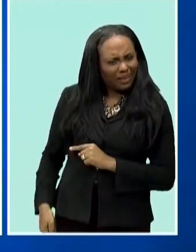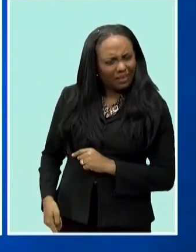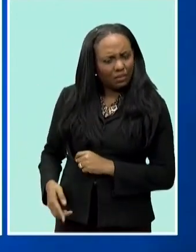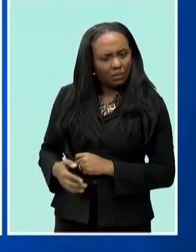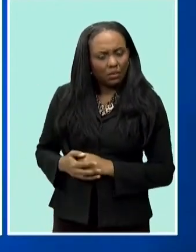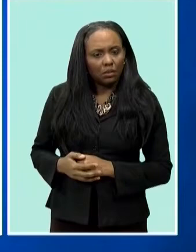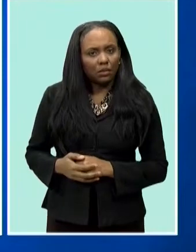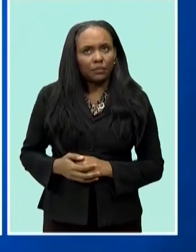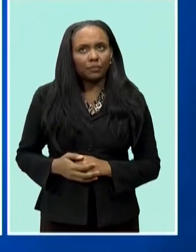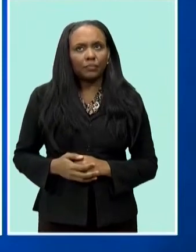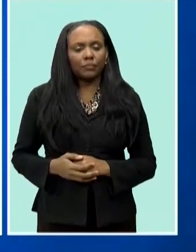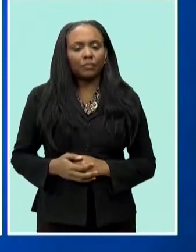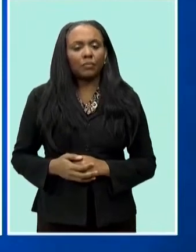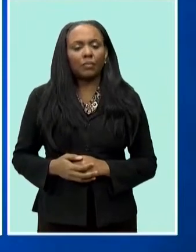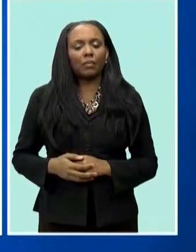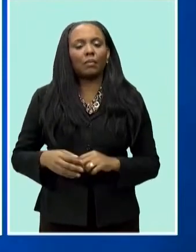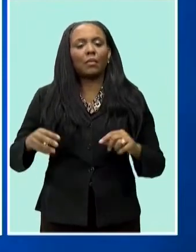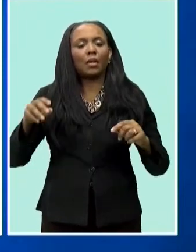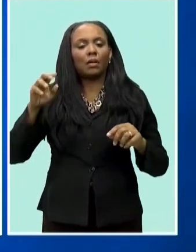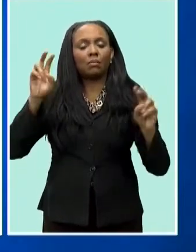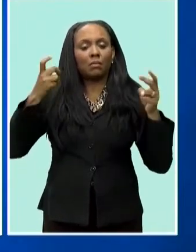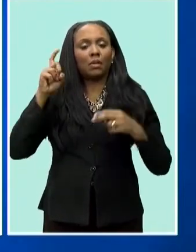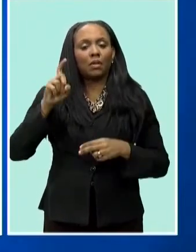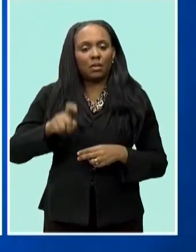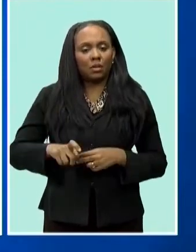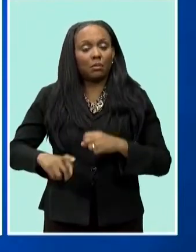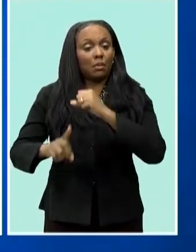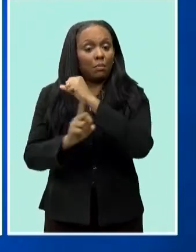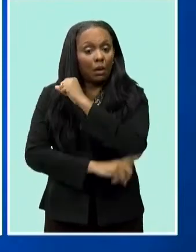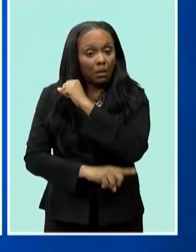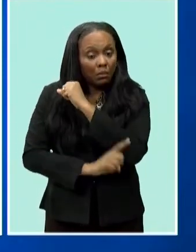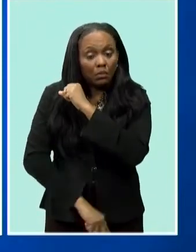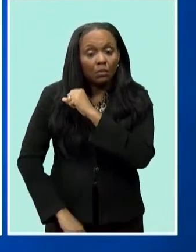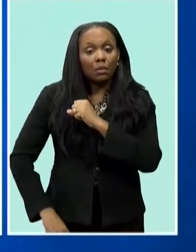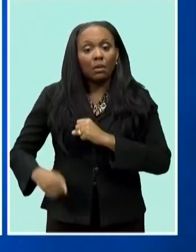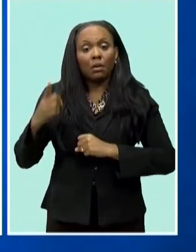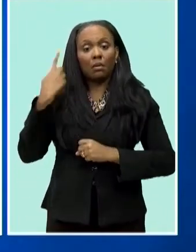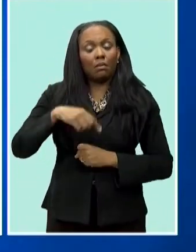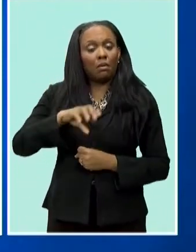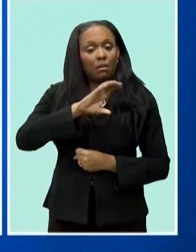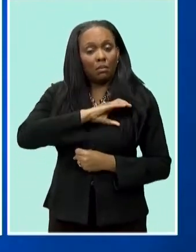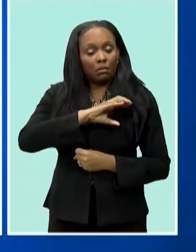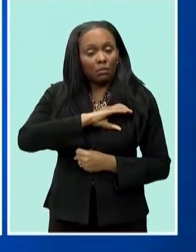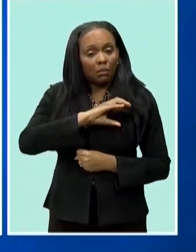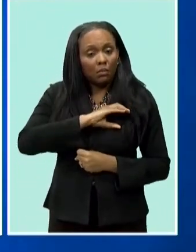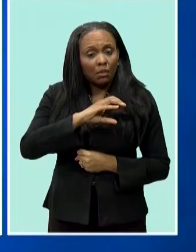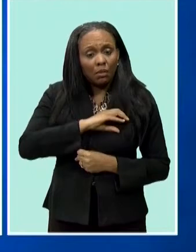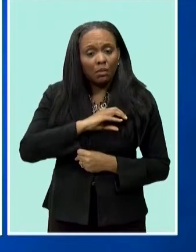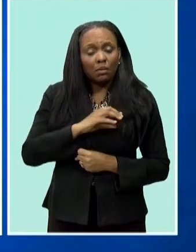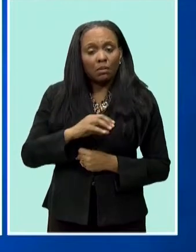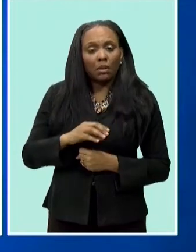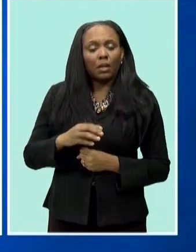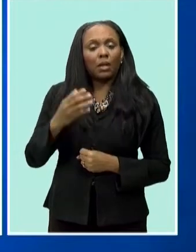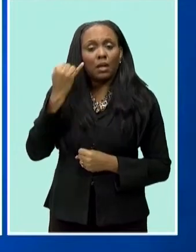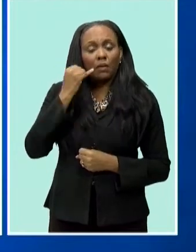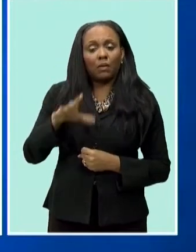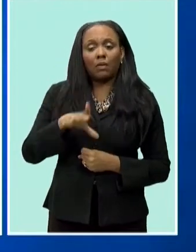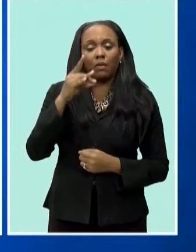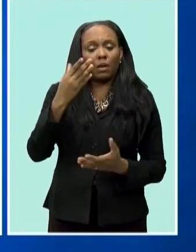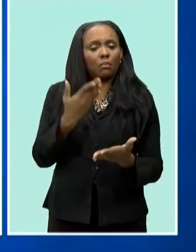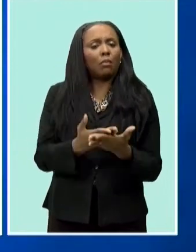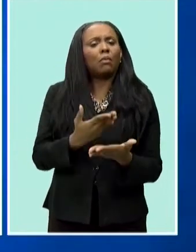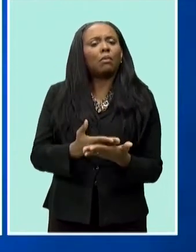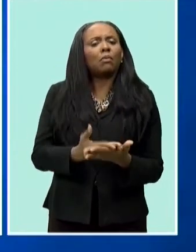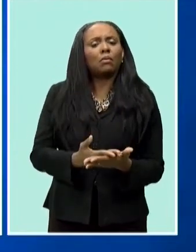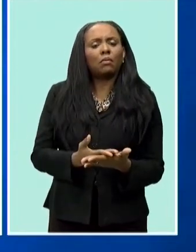that there should be recognition and enhanced penalties for law enforcement personnel who are proven to be members